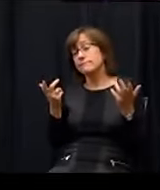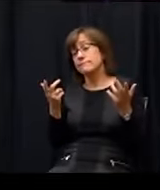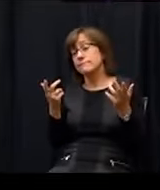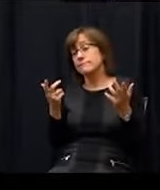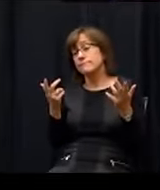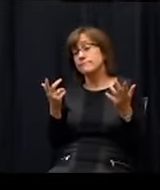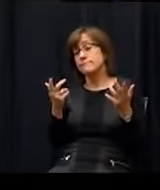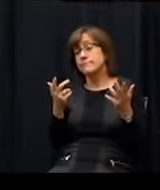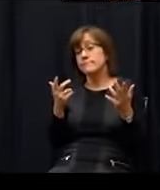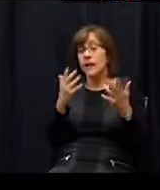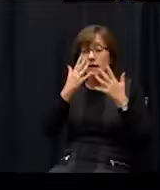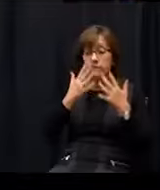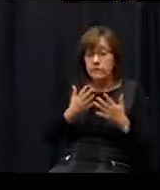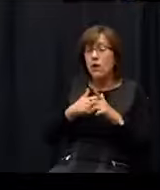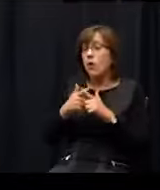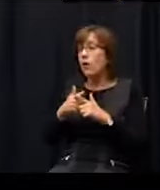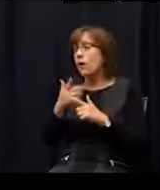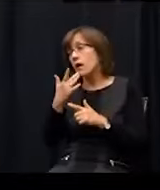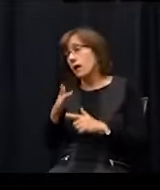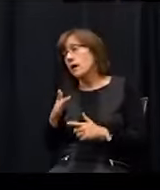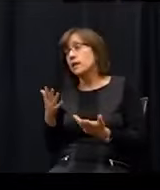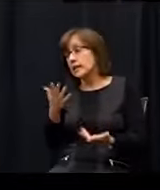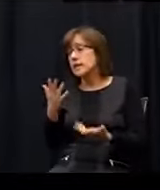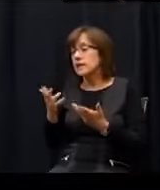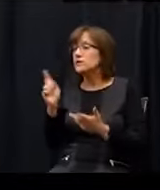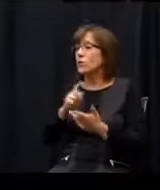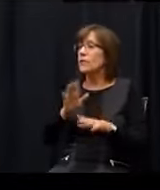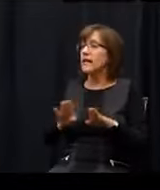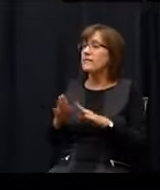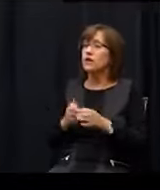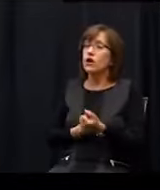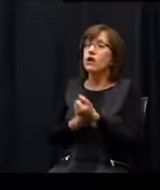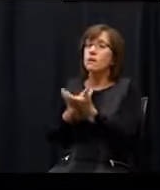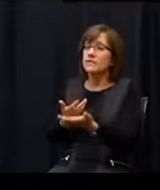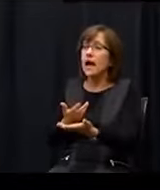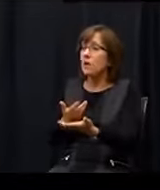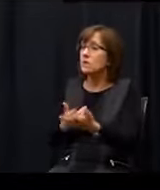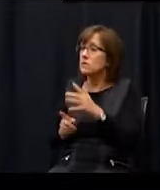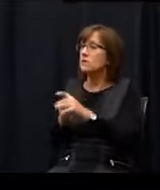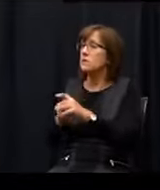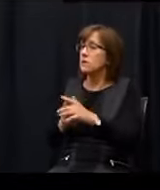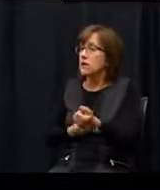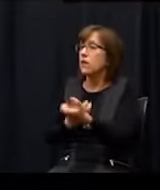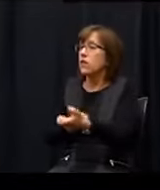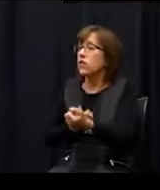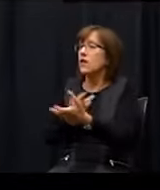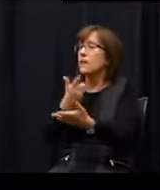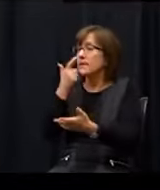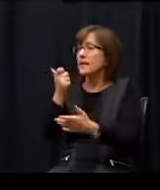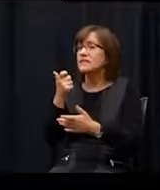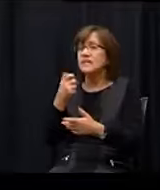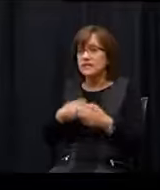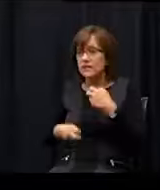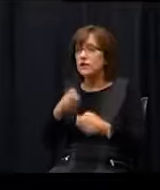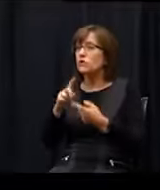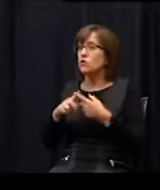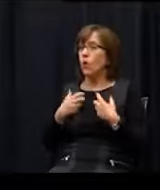unfortunately, then that's where behaviors may come out. And unfortunately, because it's really difficult then to